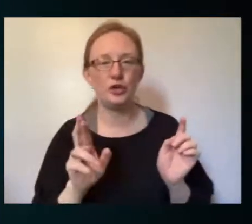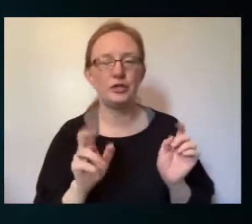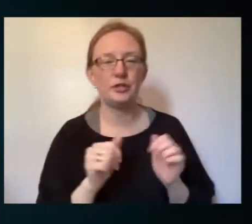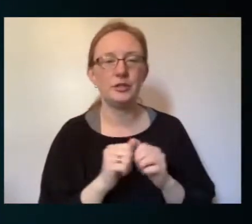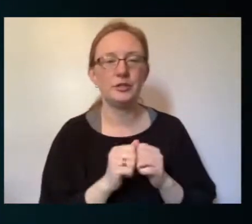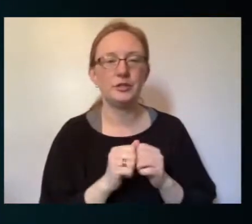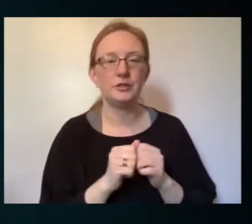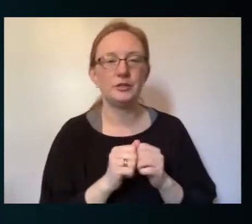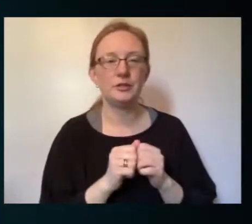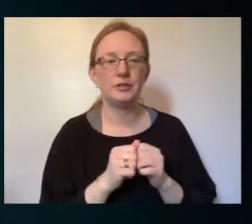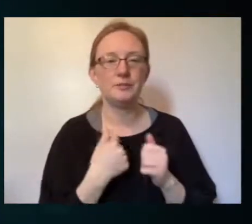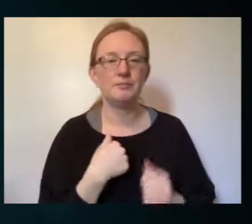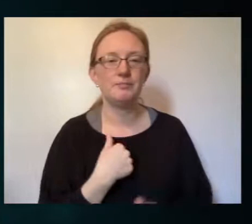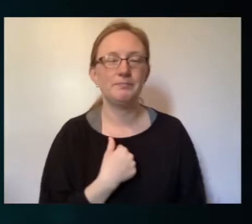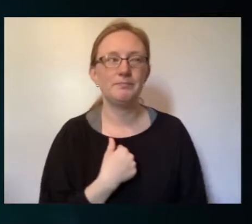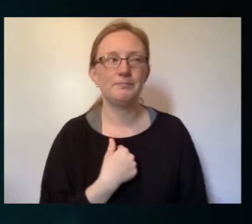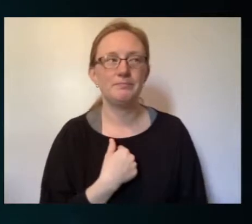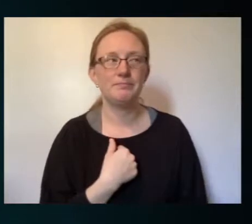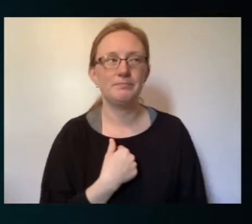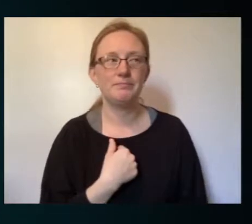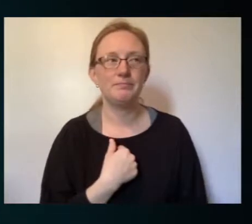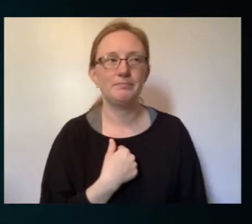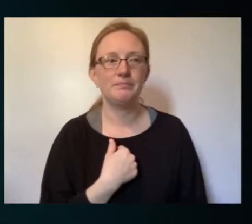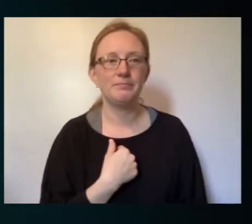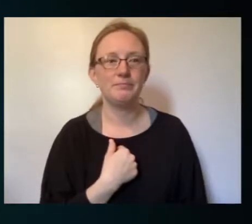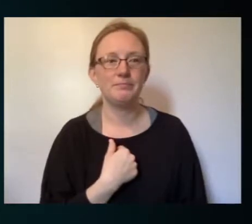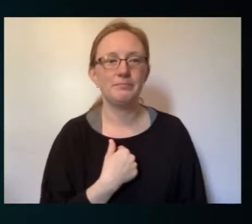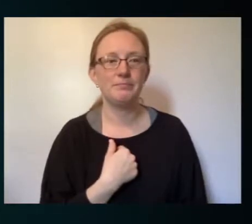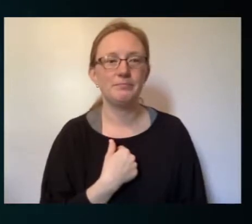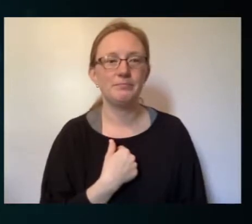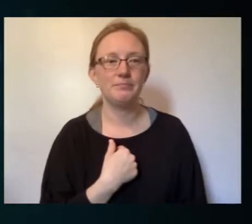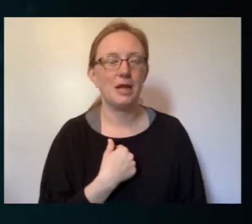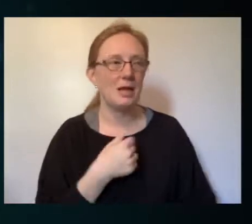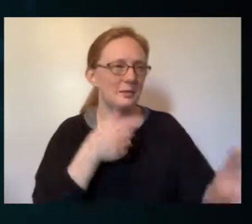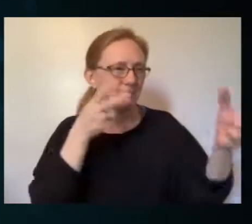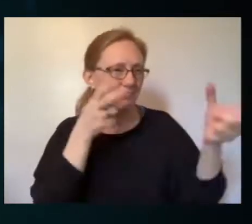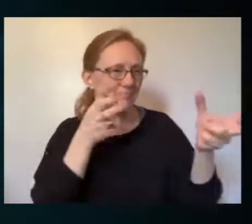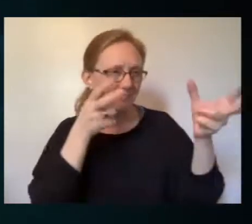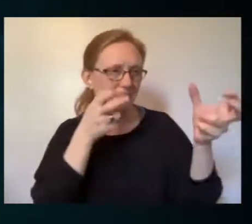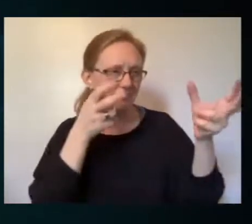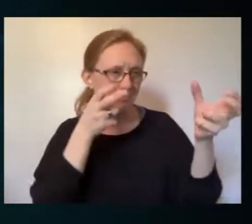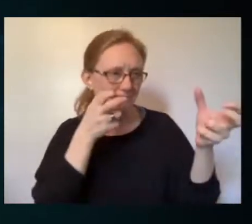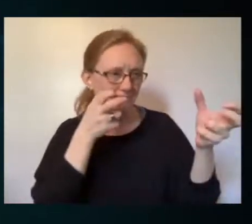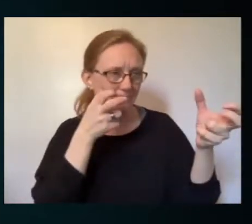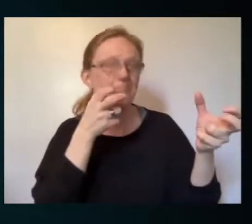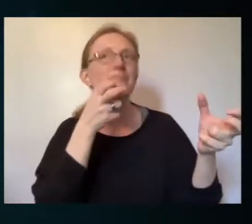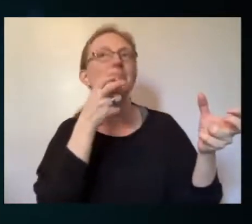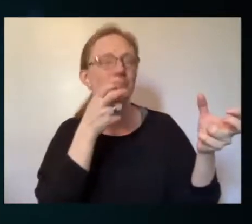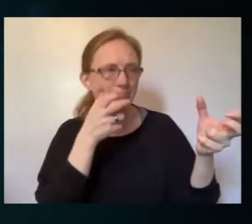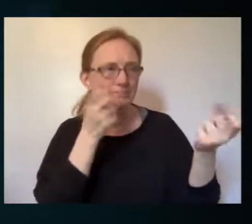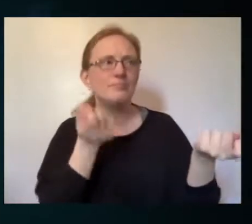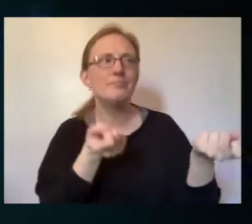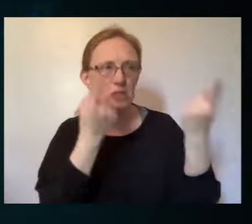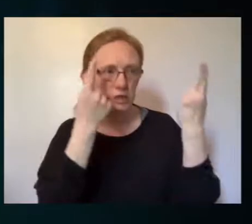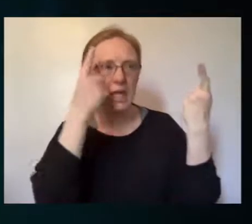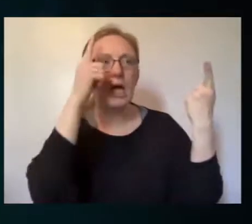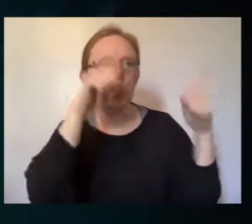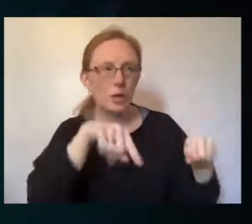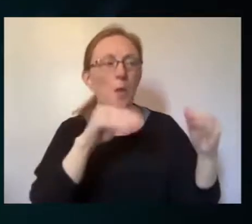I really hear and agree with the call for more virtual and